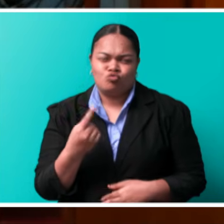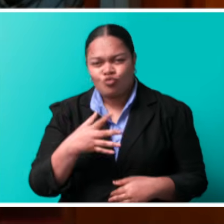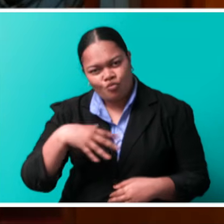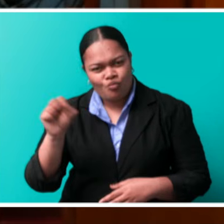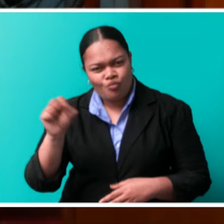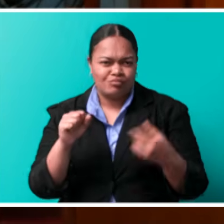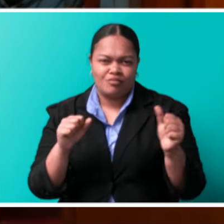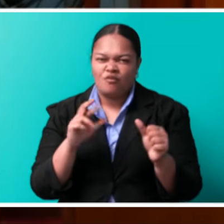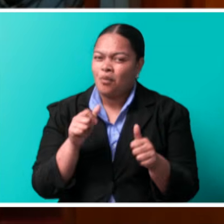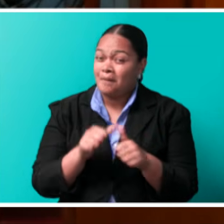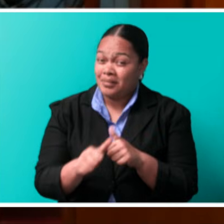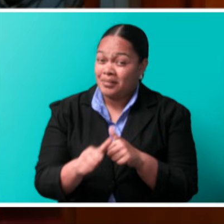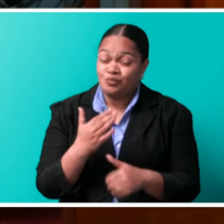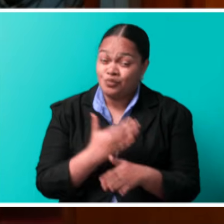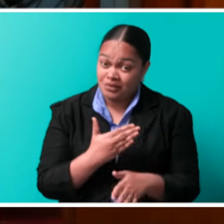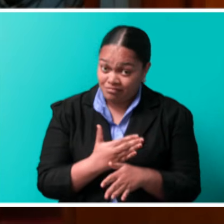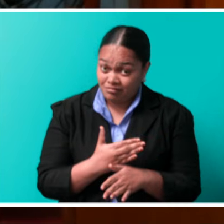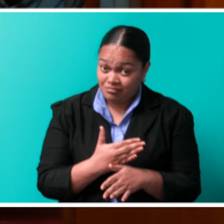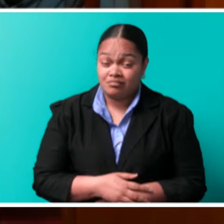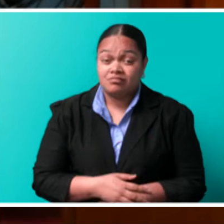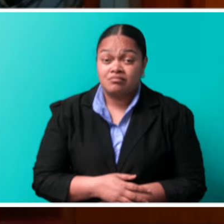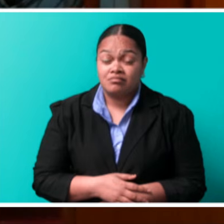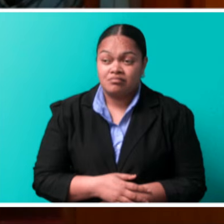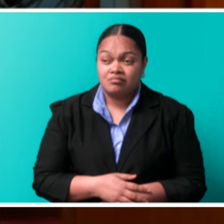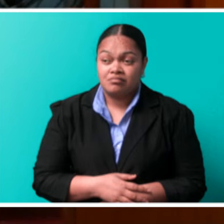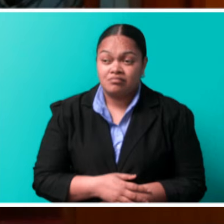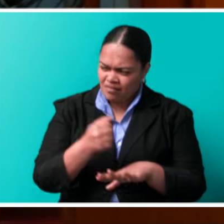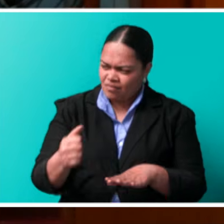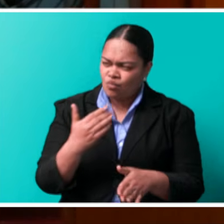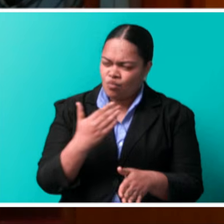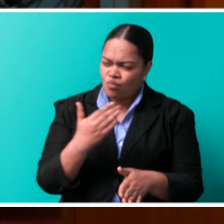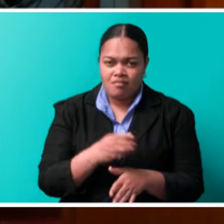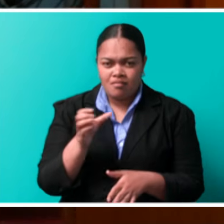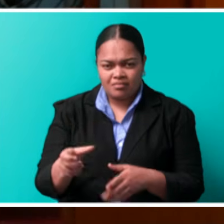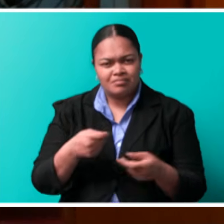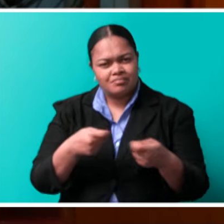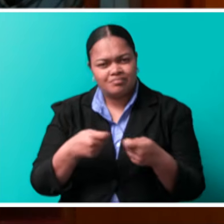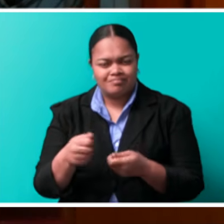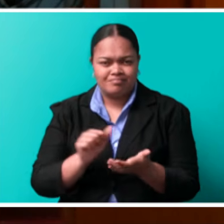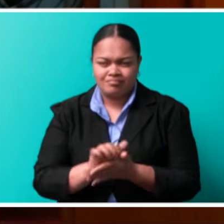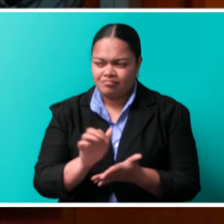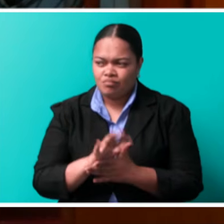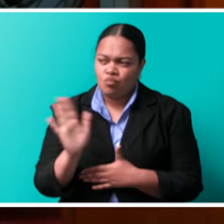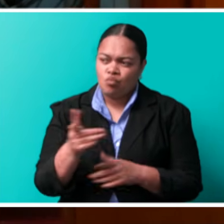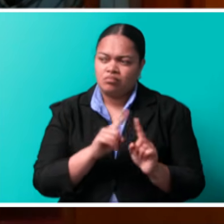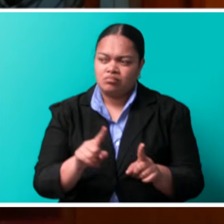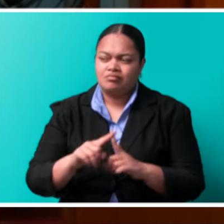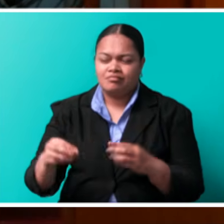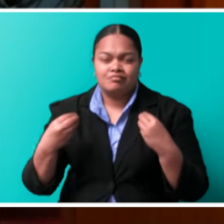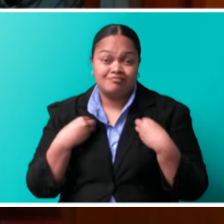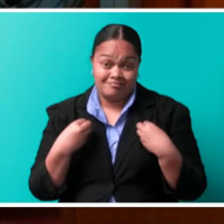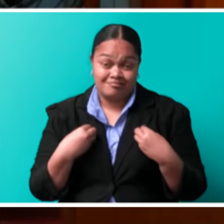and the public servant, tourism workers, market vendors, and small businesses who keep Fiji